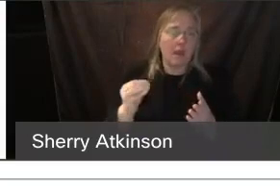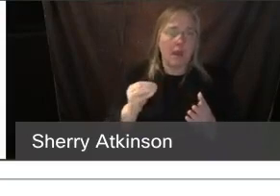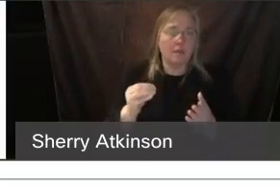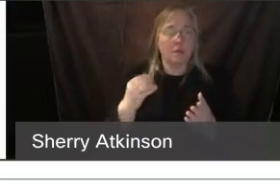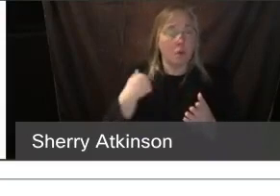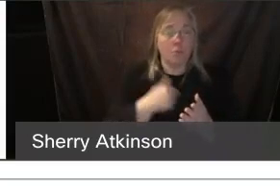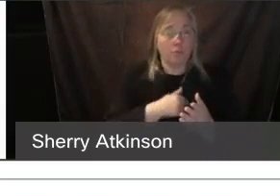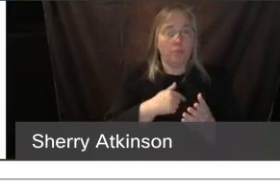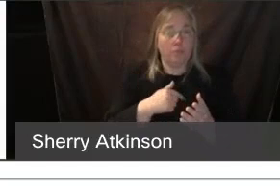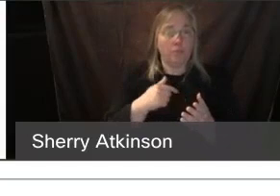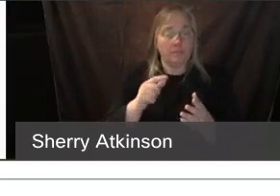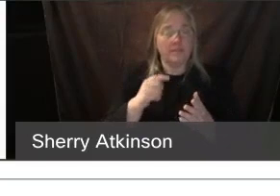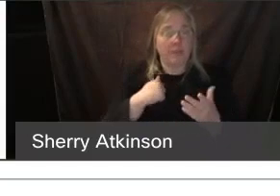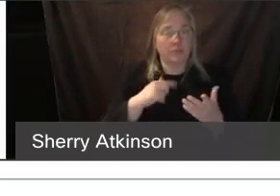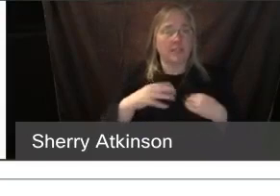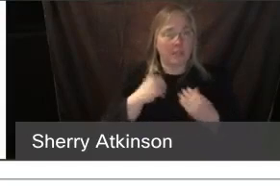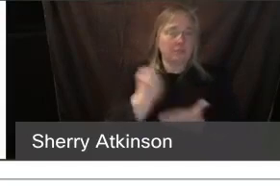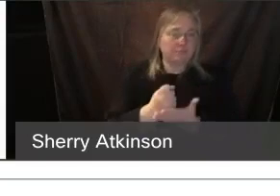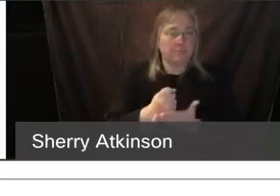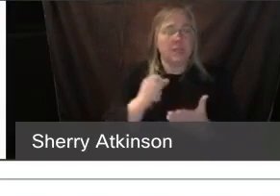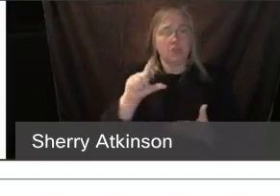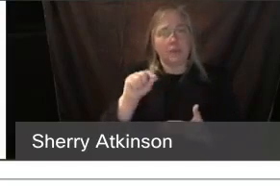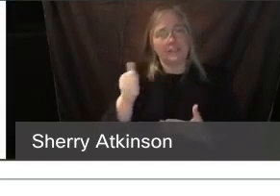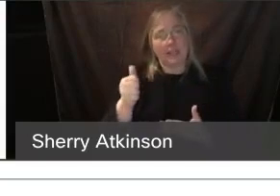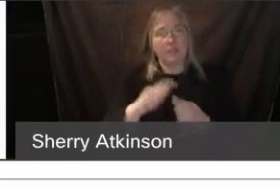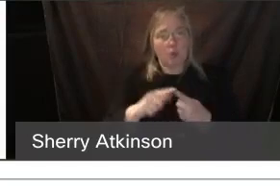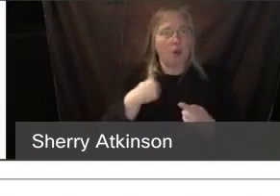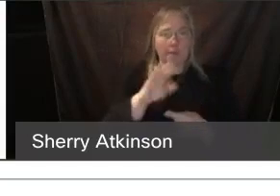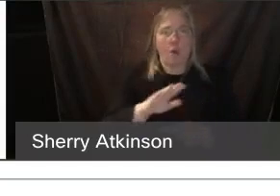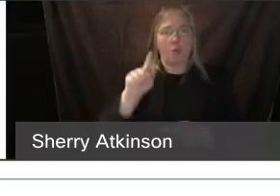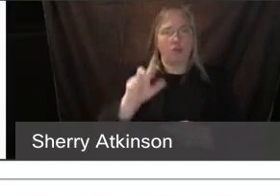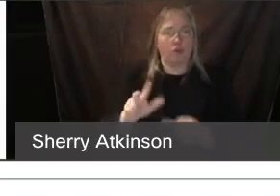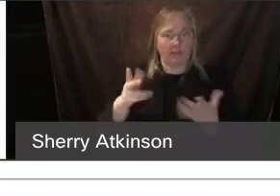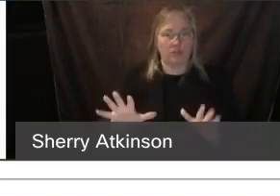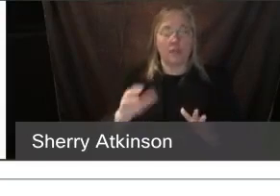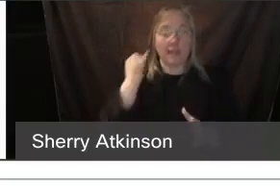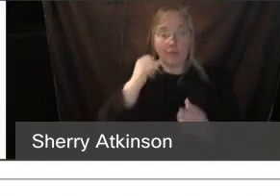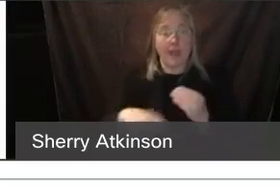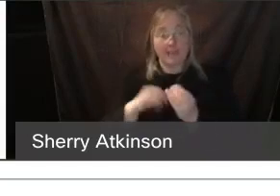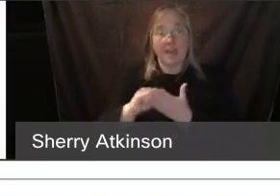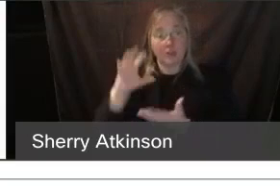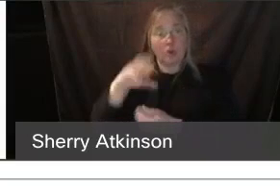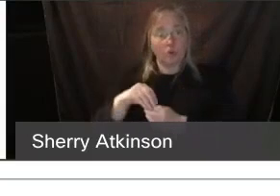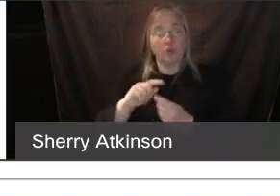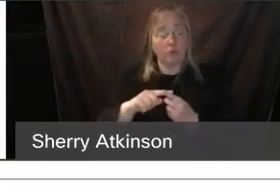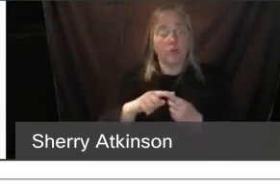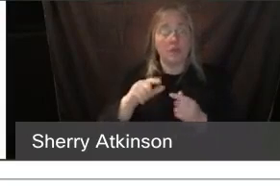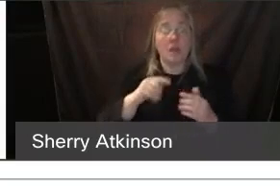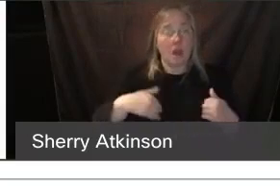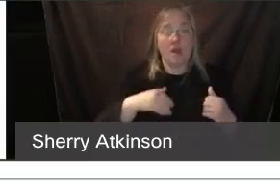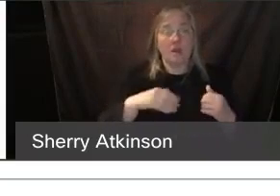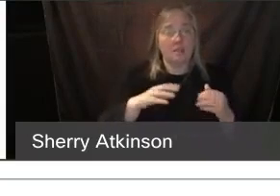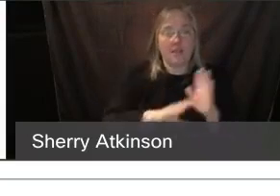Columbia. If you add that total to the undeveloped land capacity, that's where you get this total